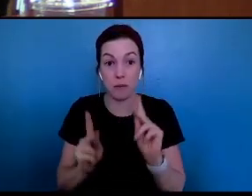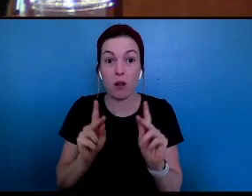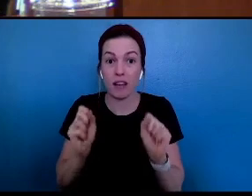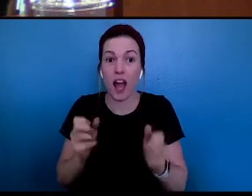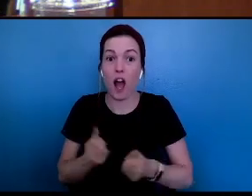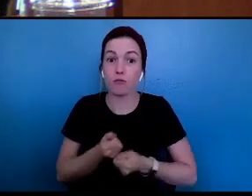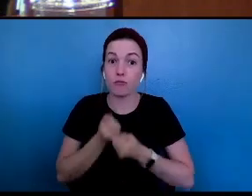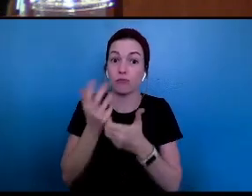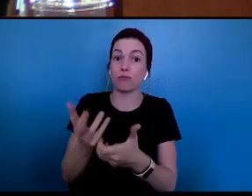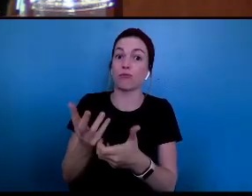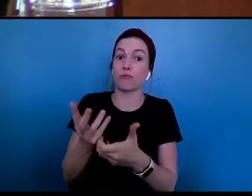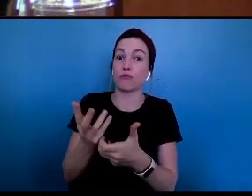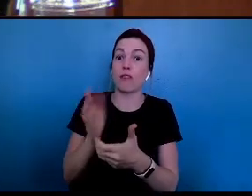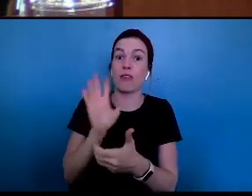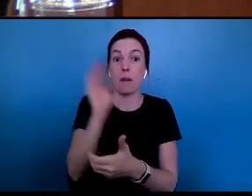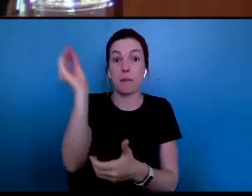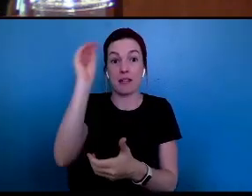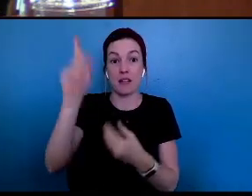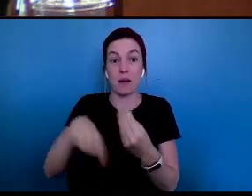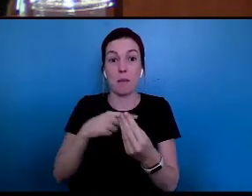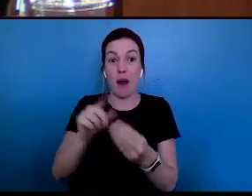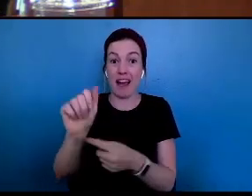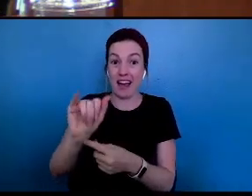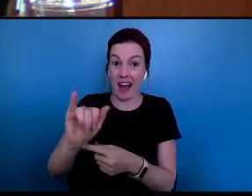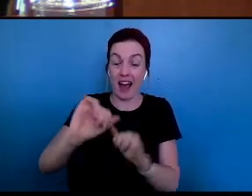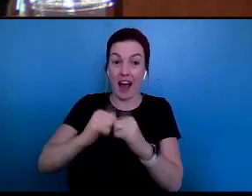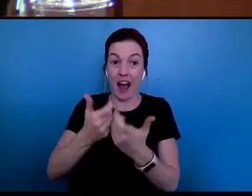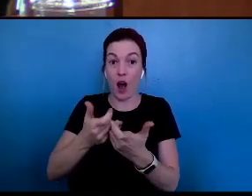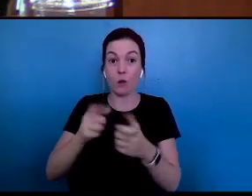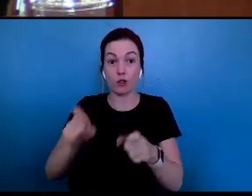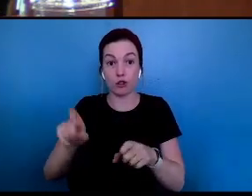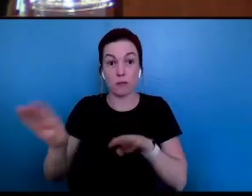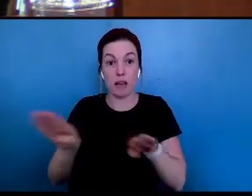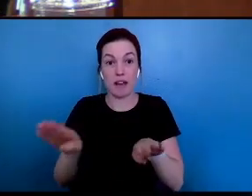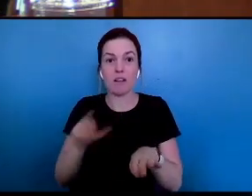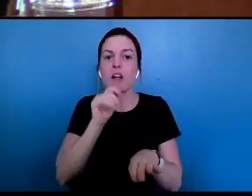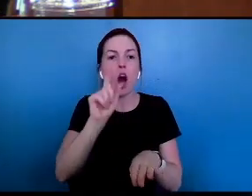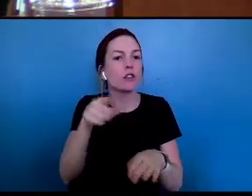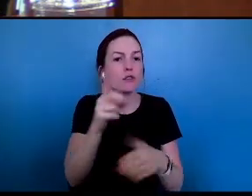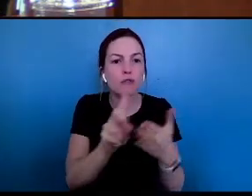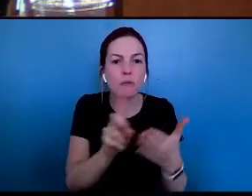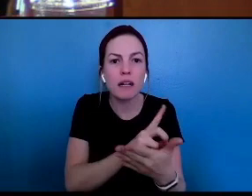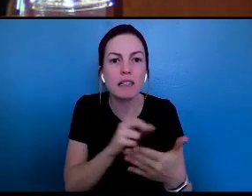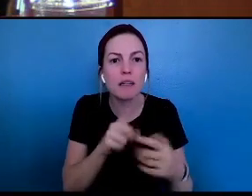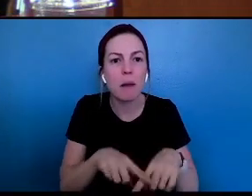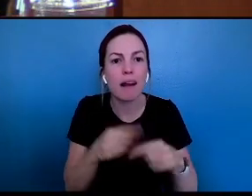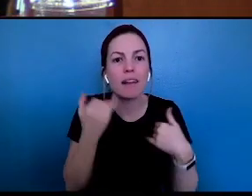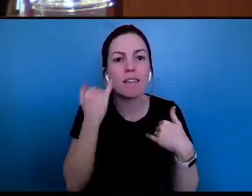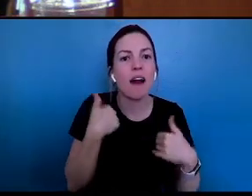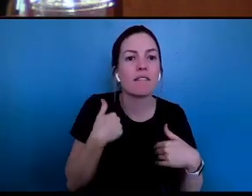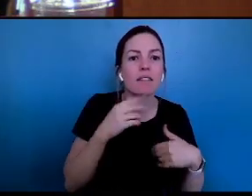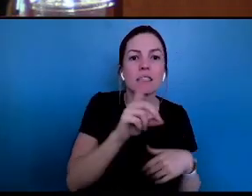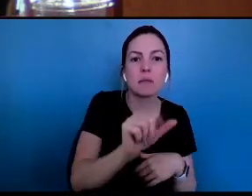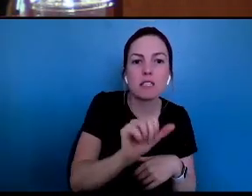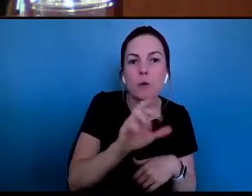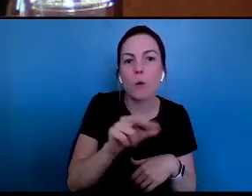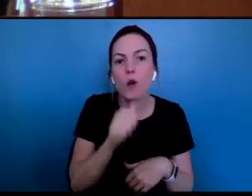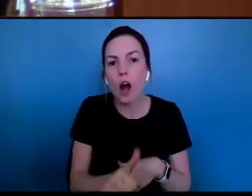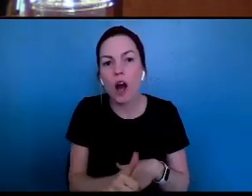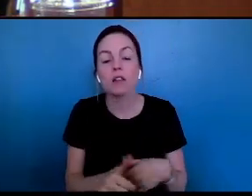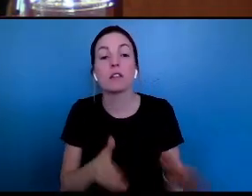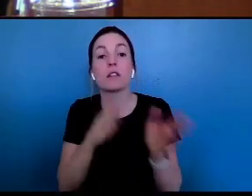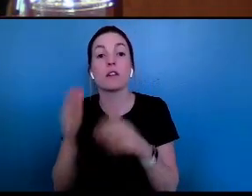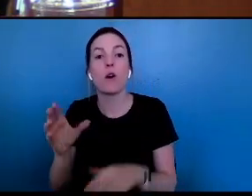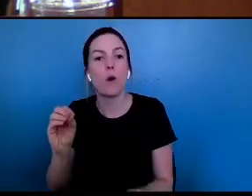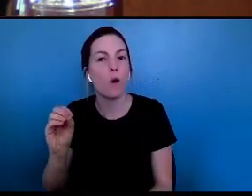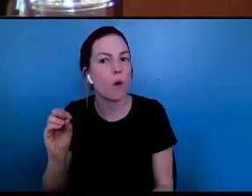how AI should behave. Like AI shouldn't discriminate based on, you know, ableness or whatever, right? And in our ideas, the